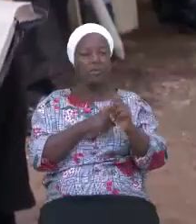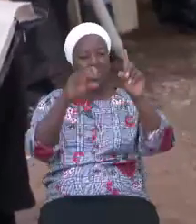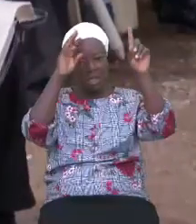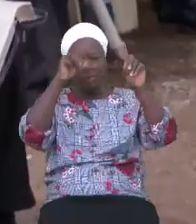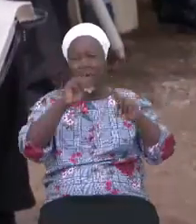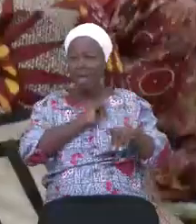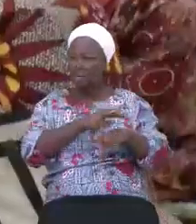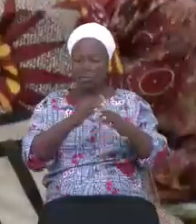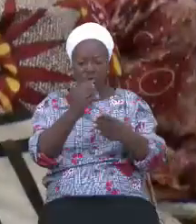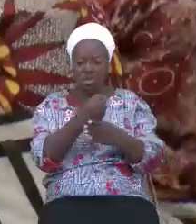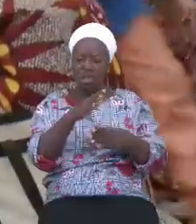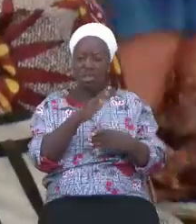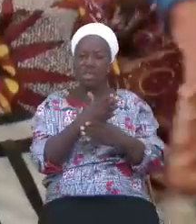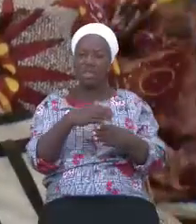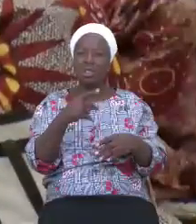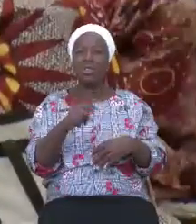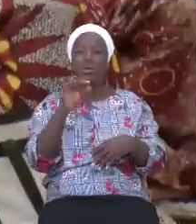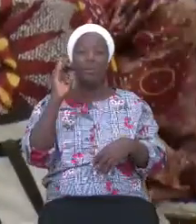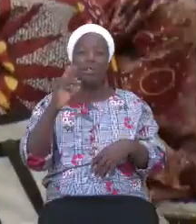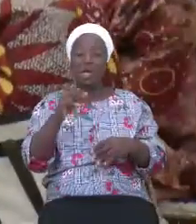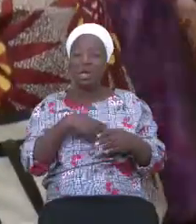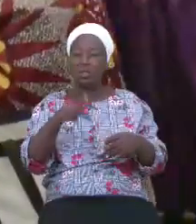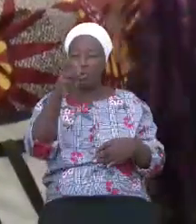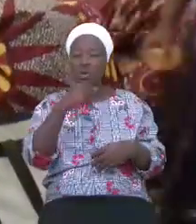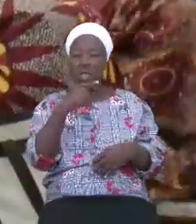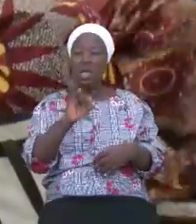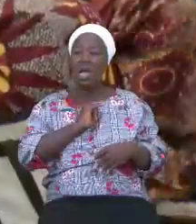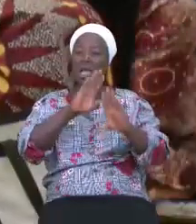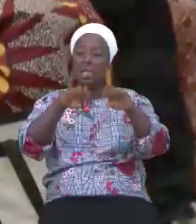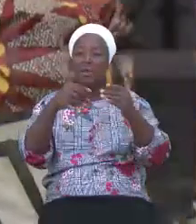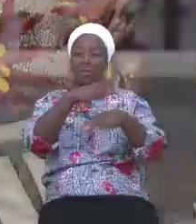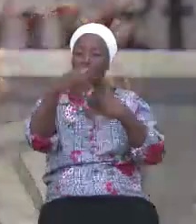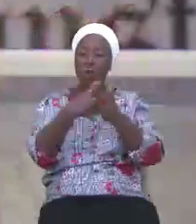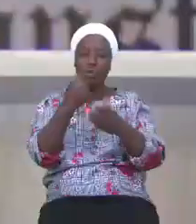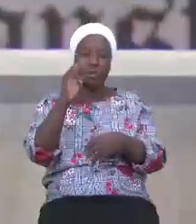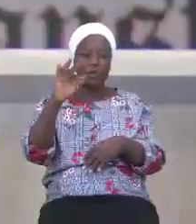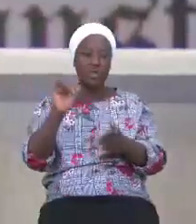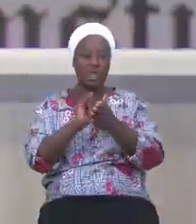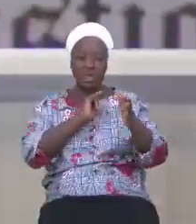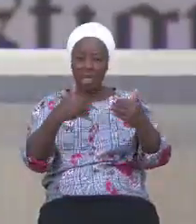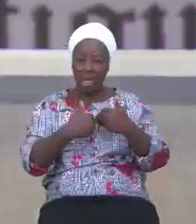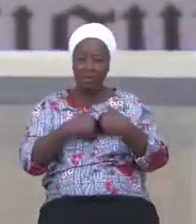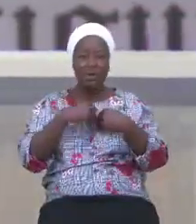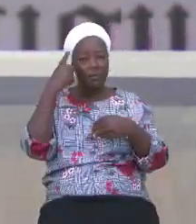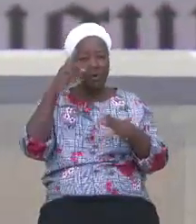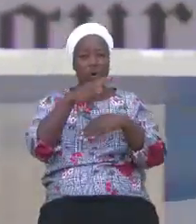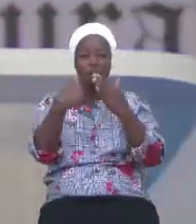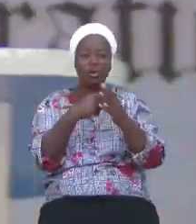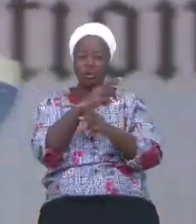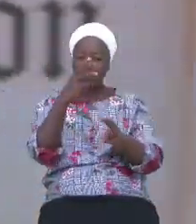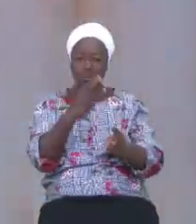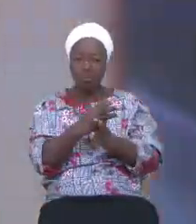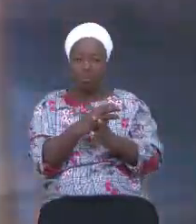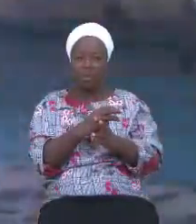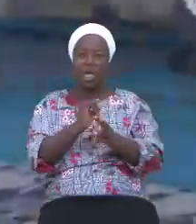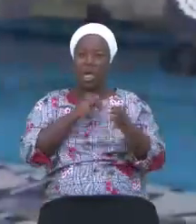the message. God said, I gave all the message I have for the whole world,